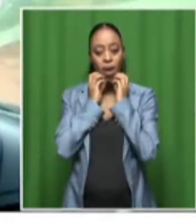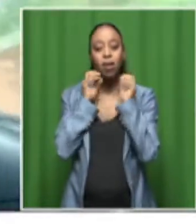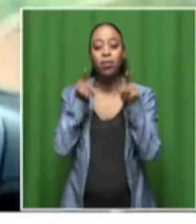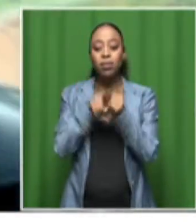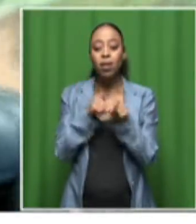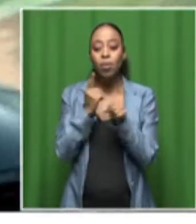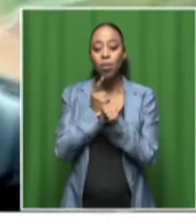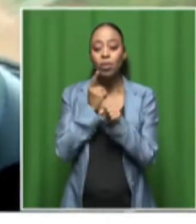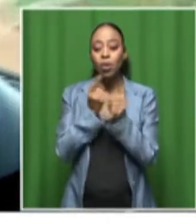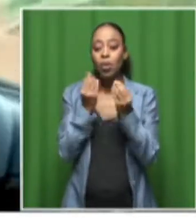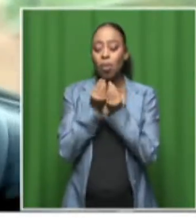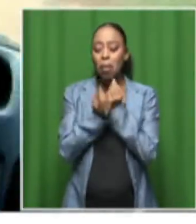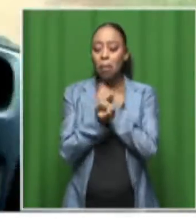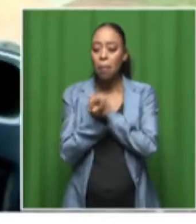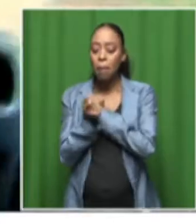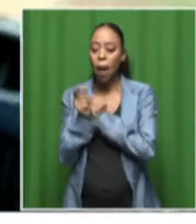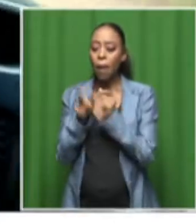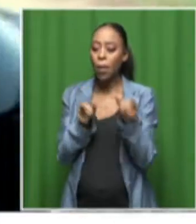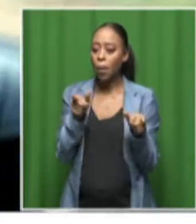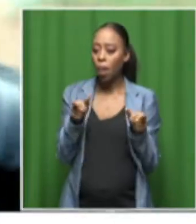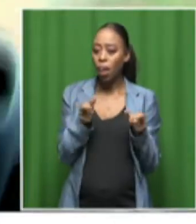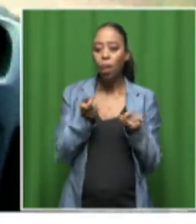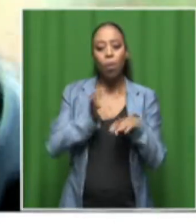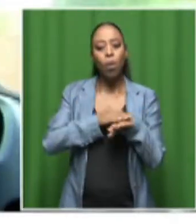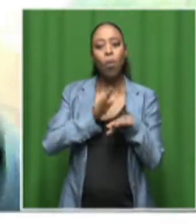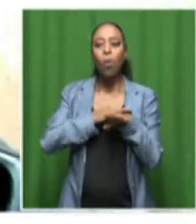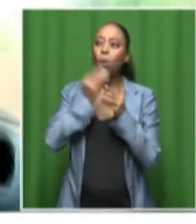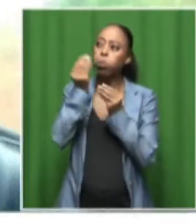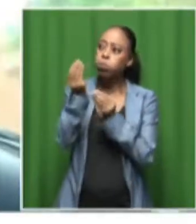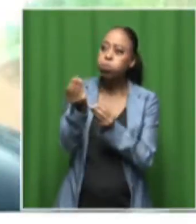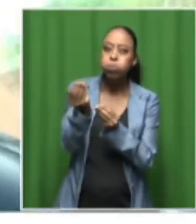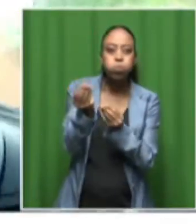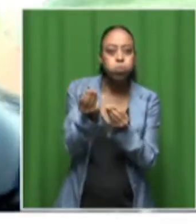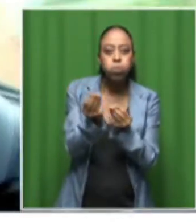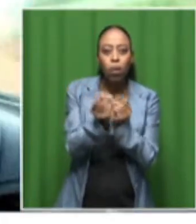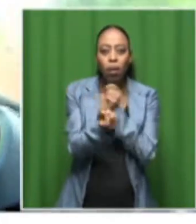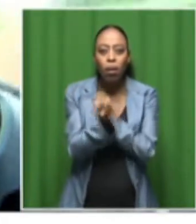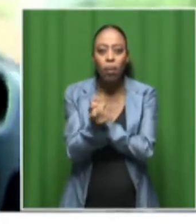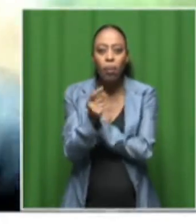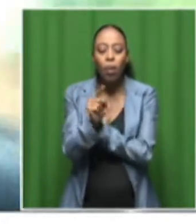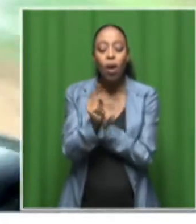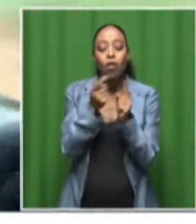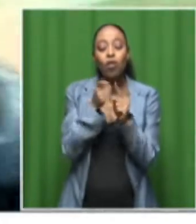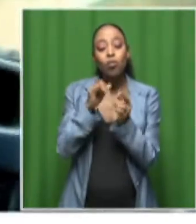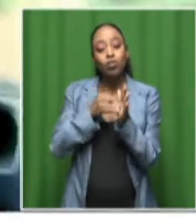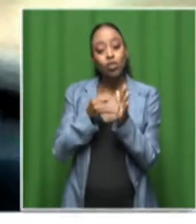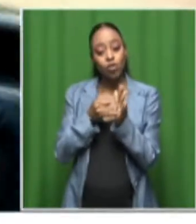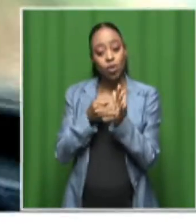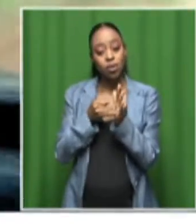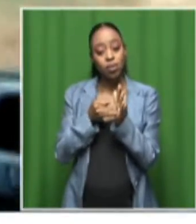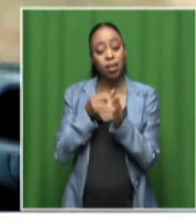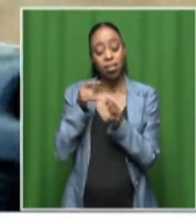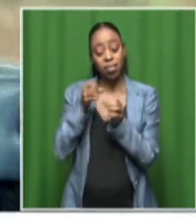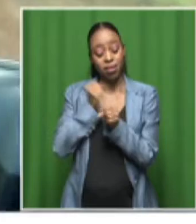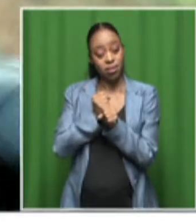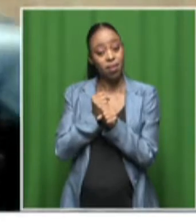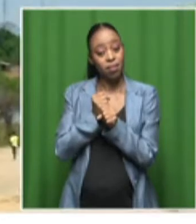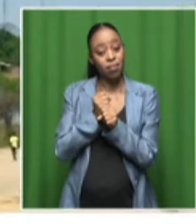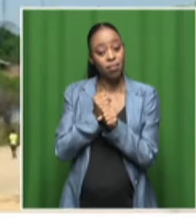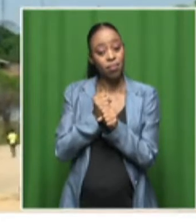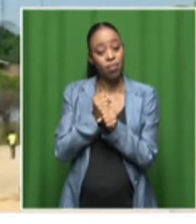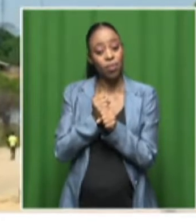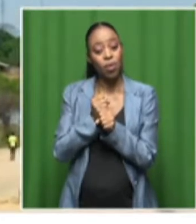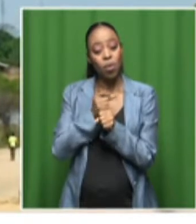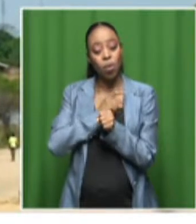to the people. I mean, in particular, when you look at what's happened in Mozambique, I mean, from January, just this year alone, January, there